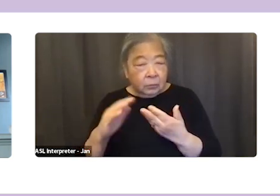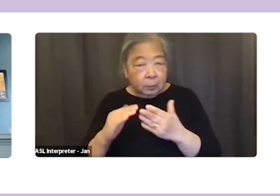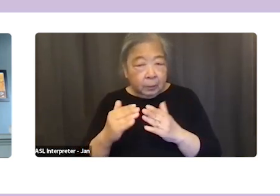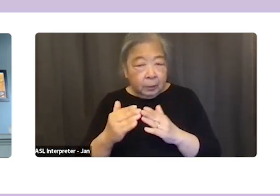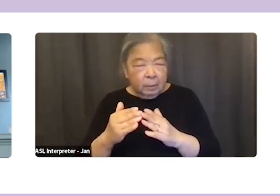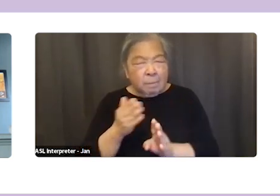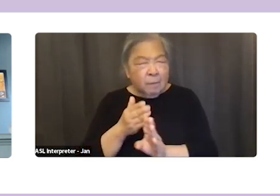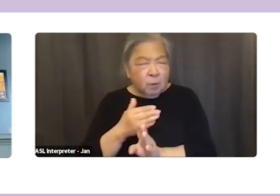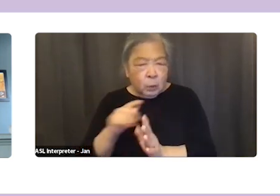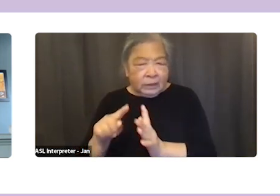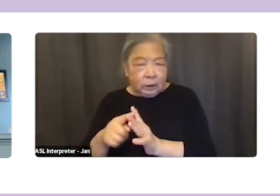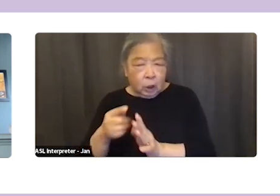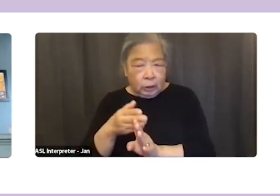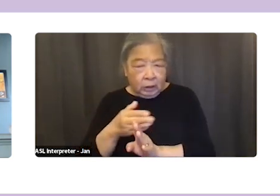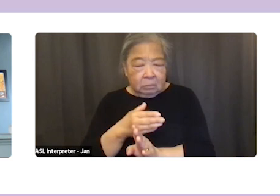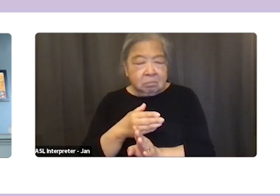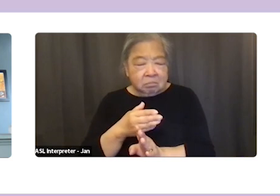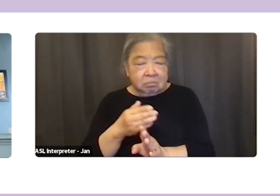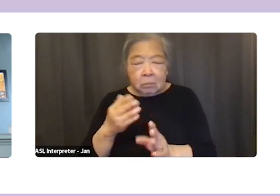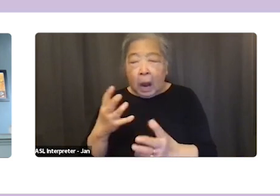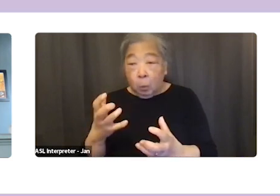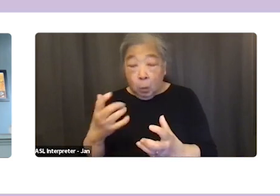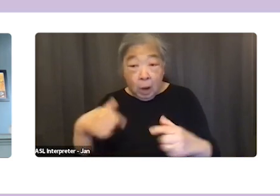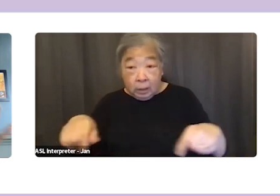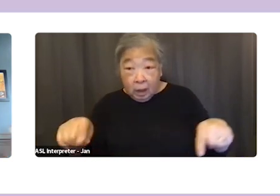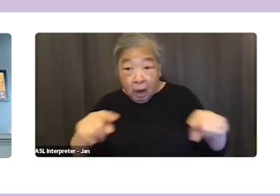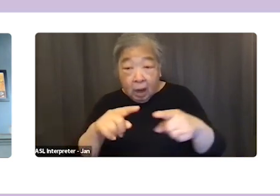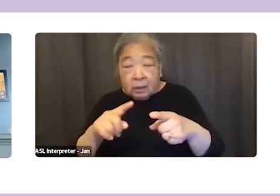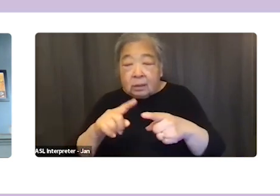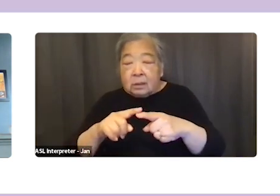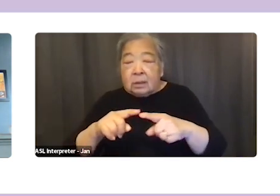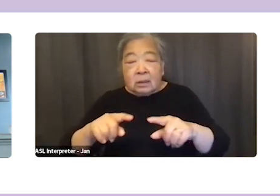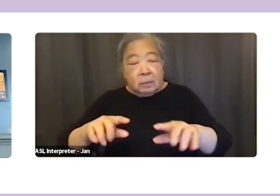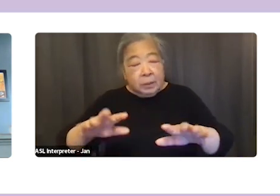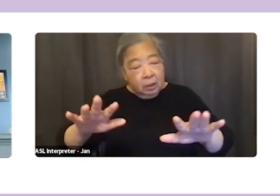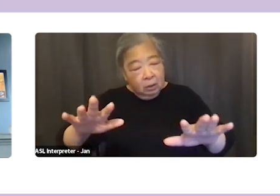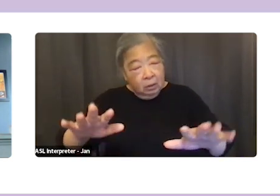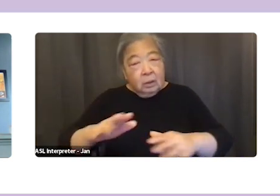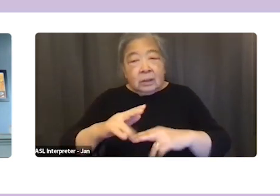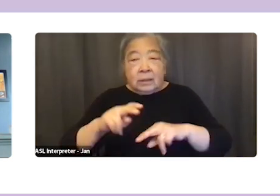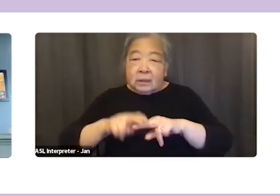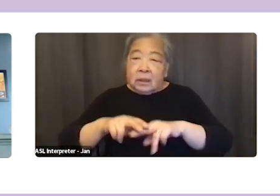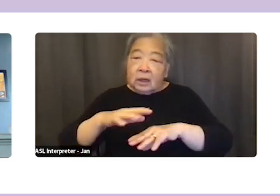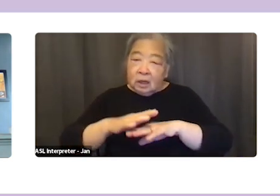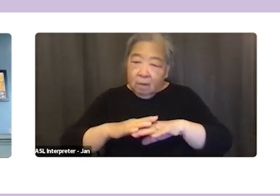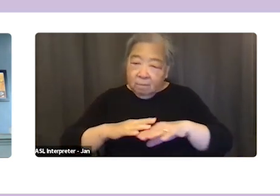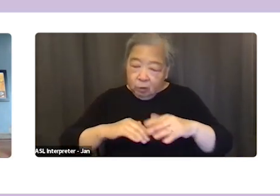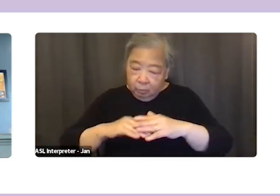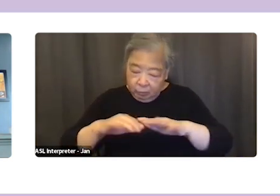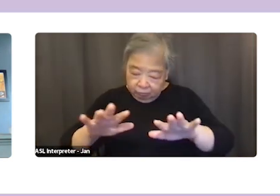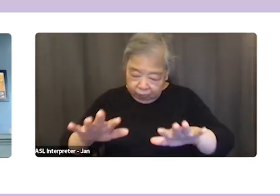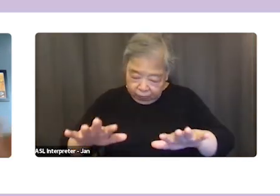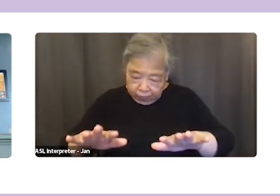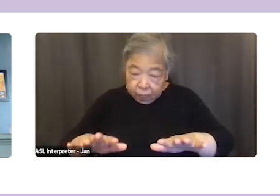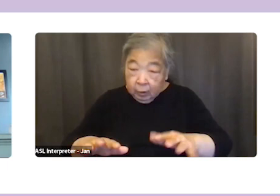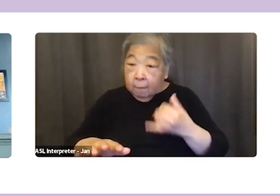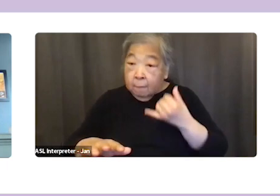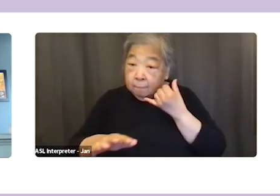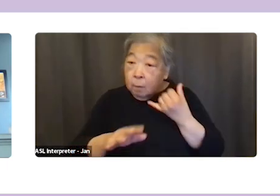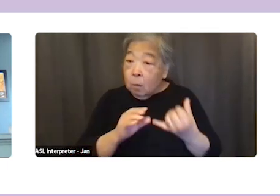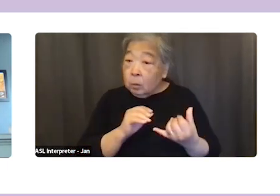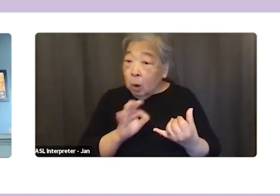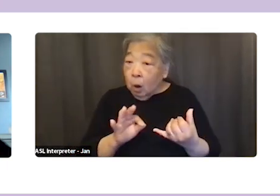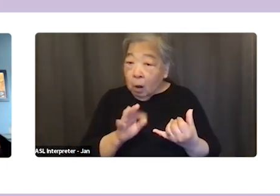us to just sit comfortably, get your pens, your pencils, your waters, silence your phones, do all